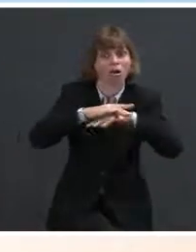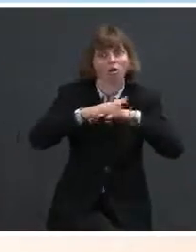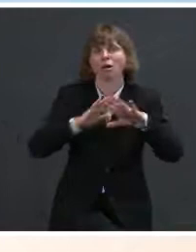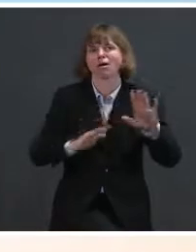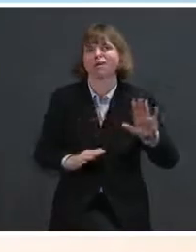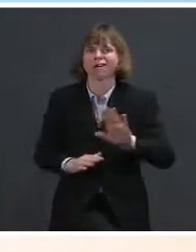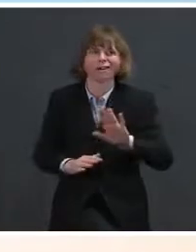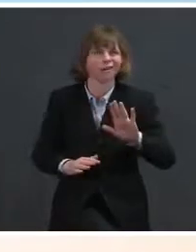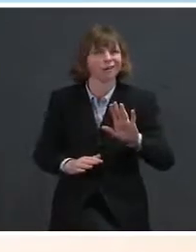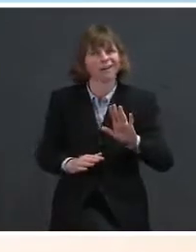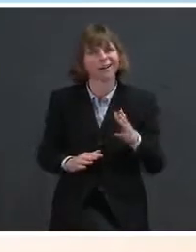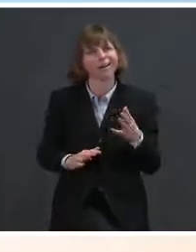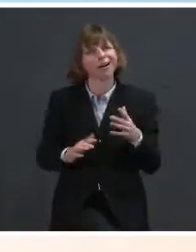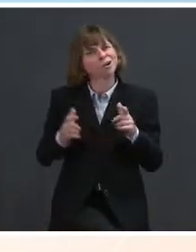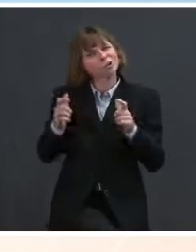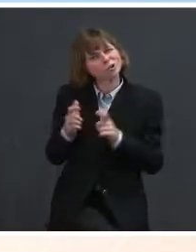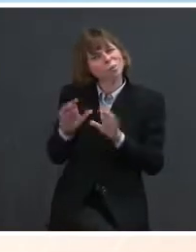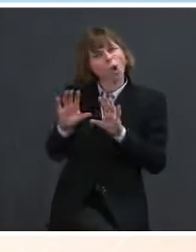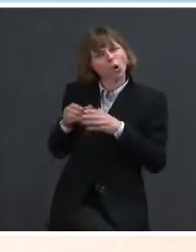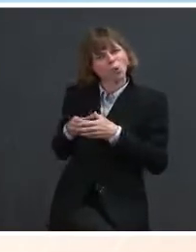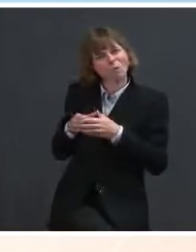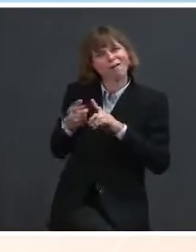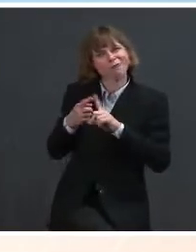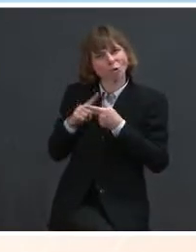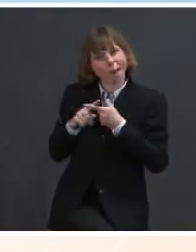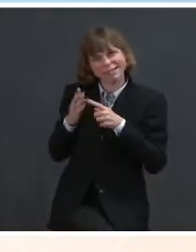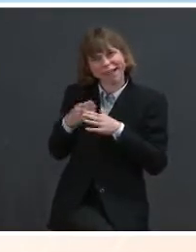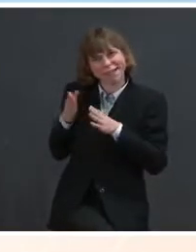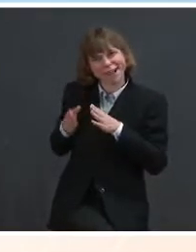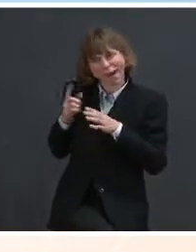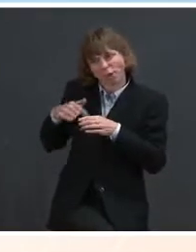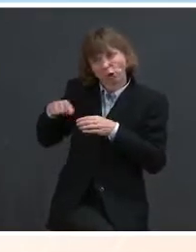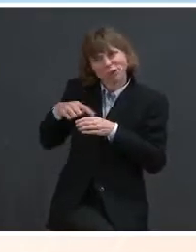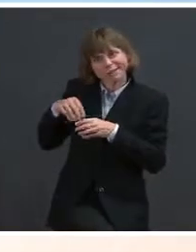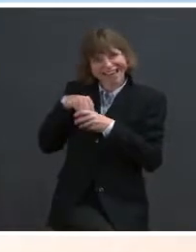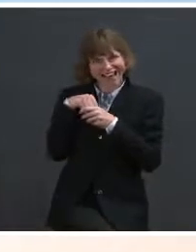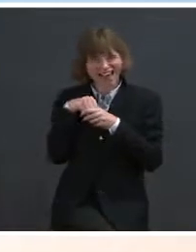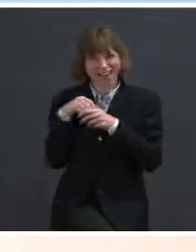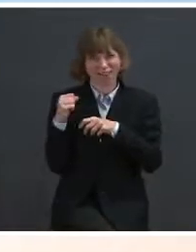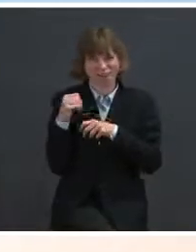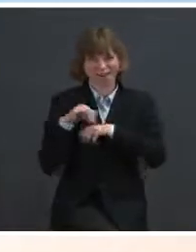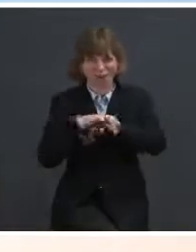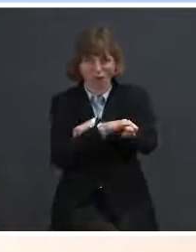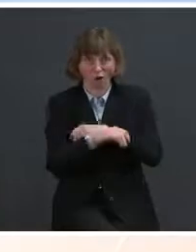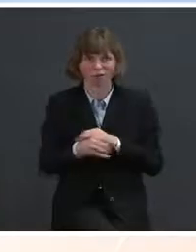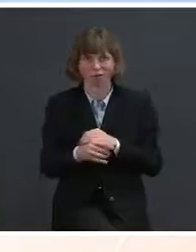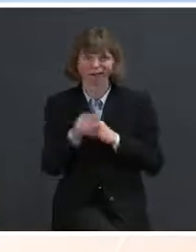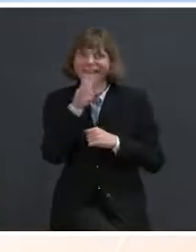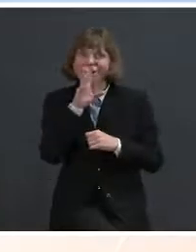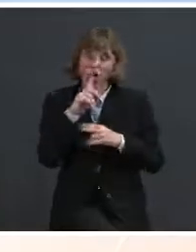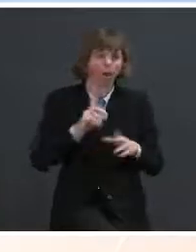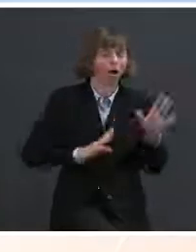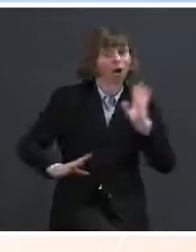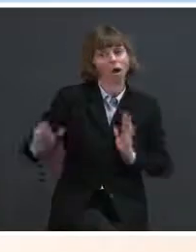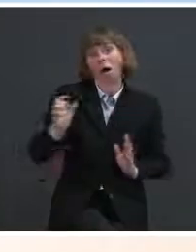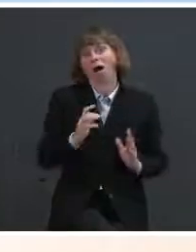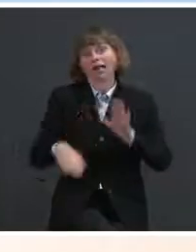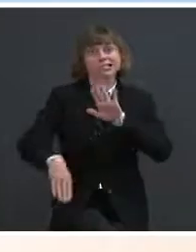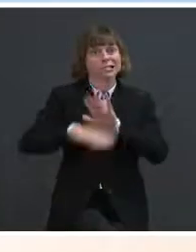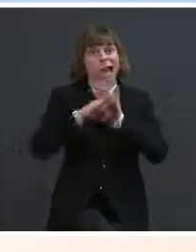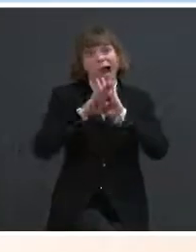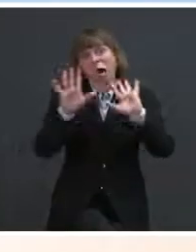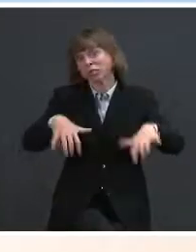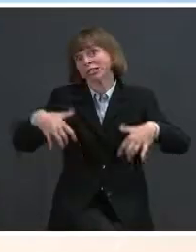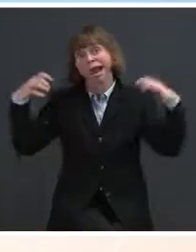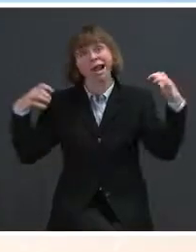a small group of friends and neighbors in your backyard. So it's certainly not a full return to concerts and soccer stadiums, but it is a baby step